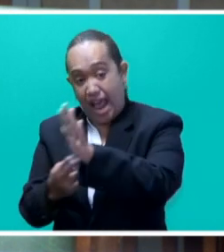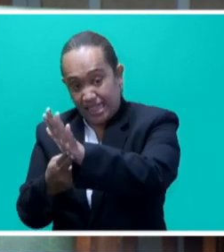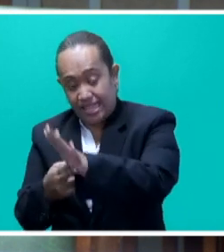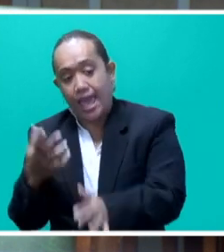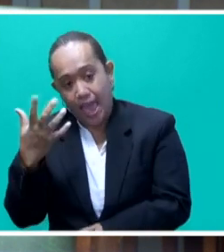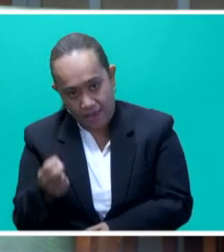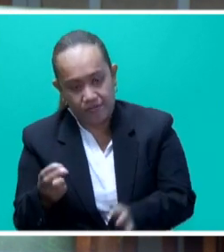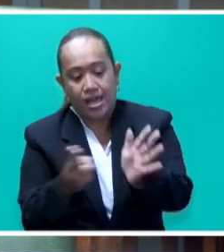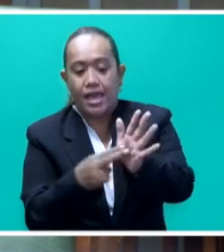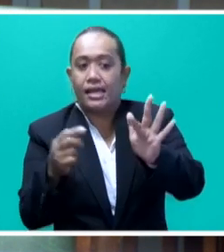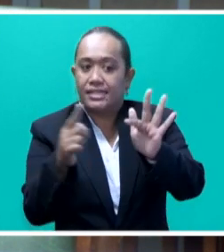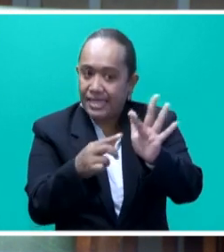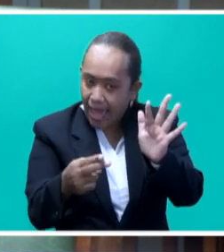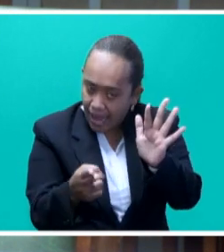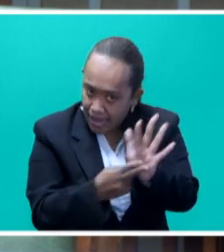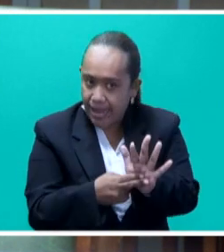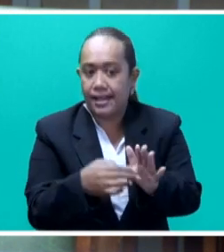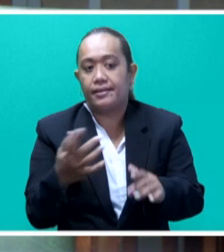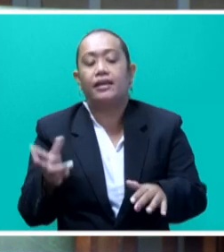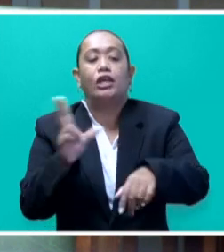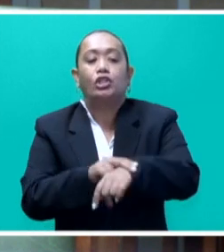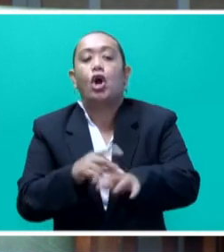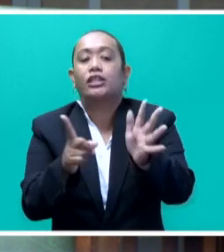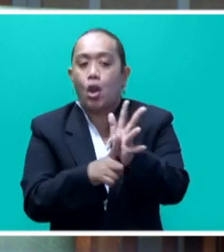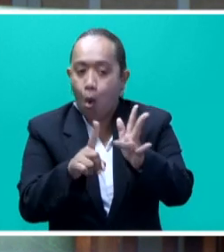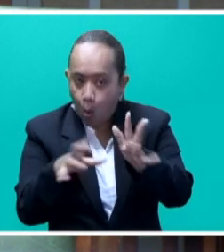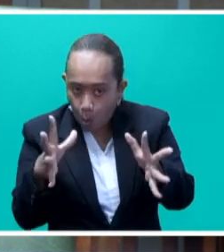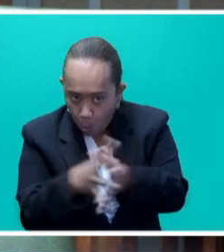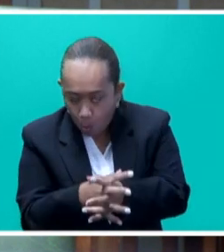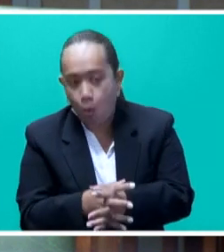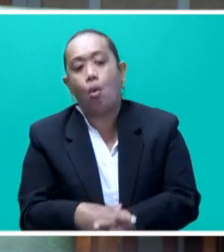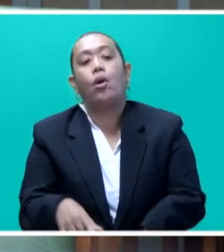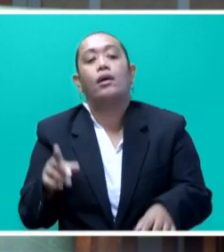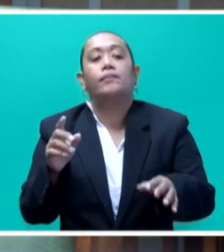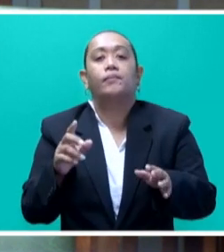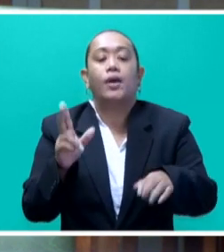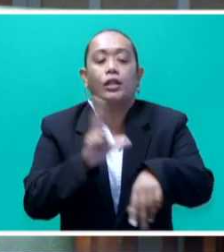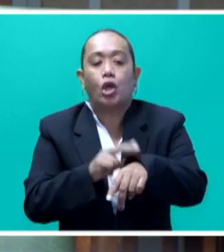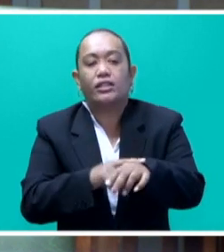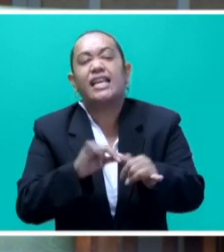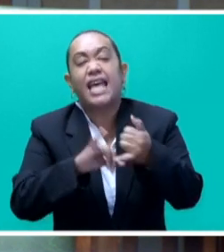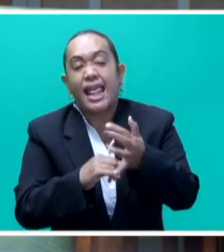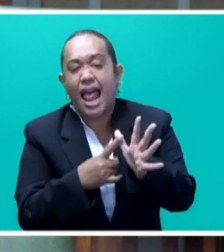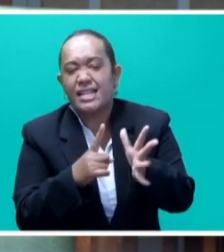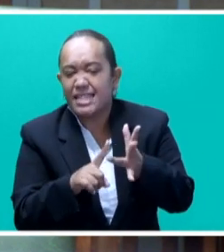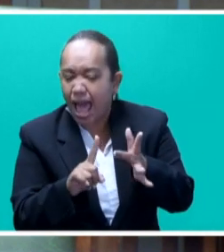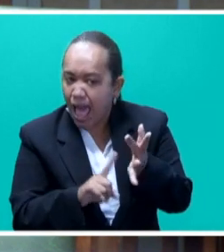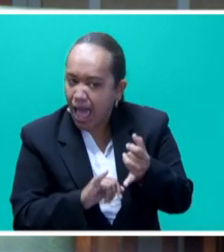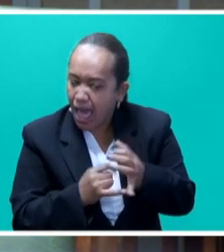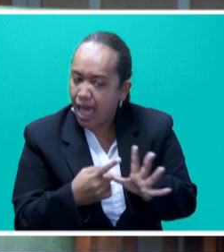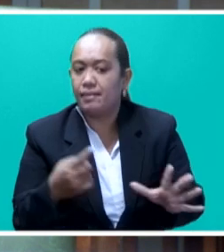Zen Low, Dr. Zen Min Low, Dr. Ravinesh Gaunda, Dr. Sailasa Misimisi, Dr.